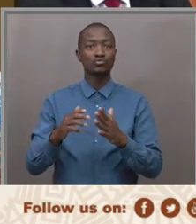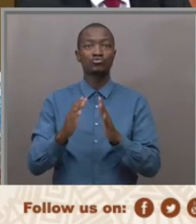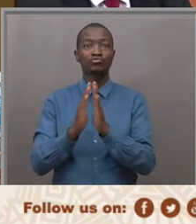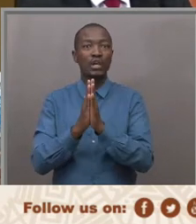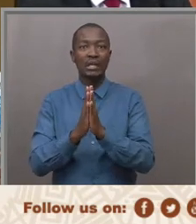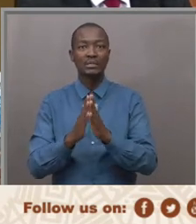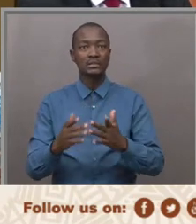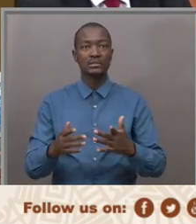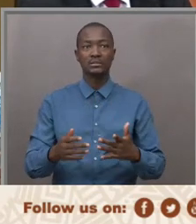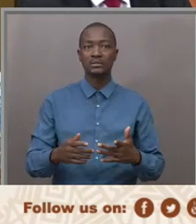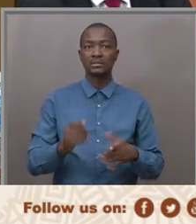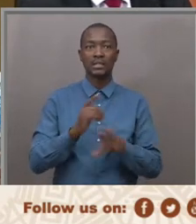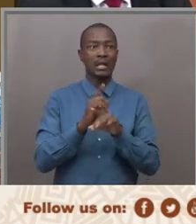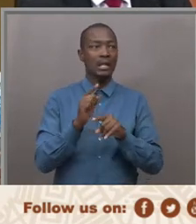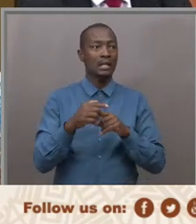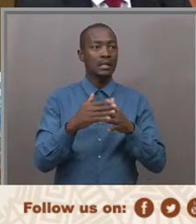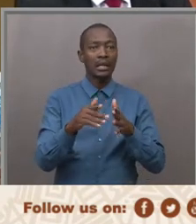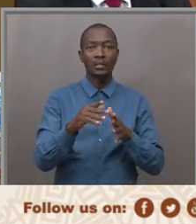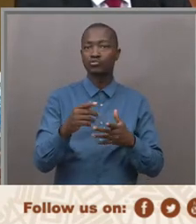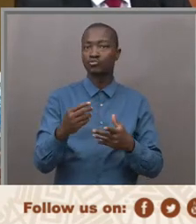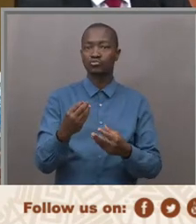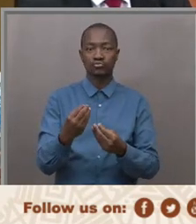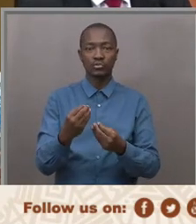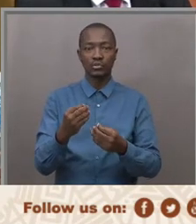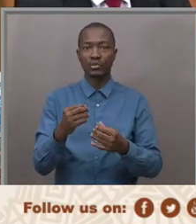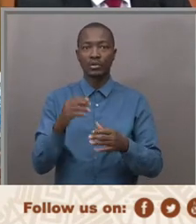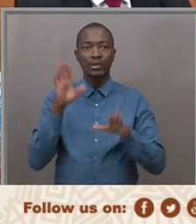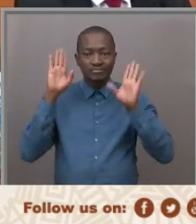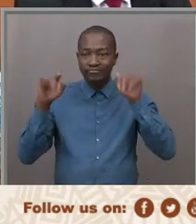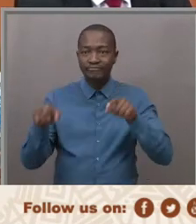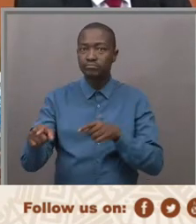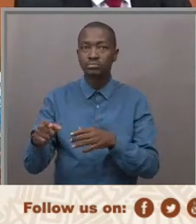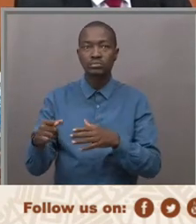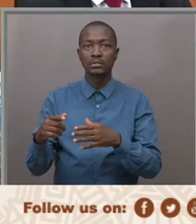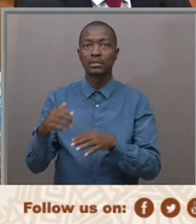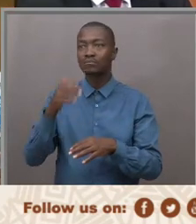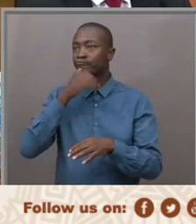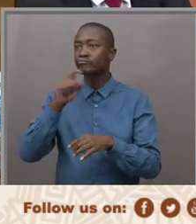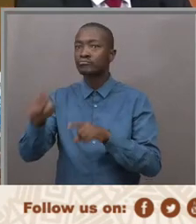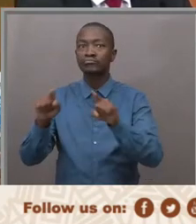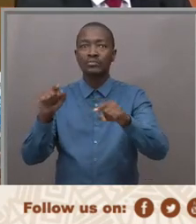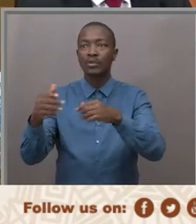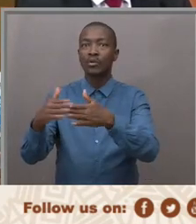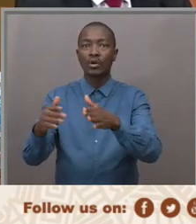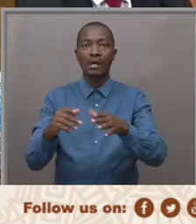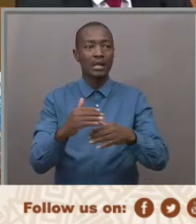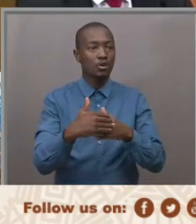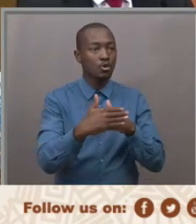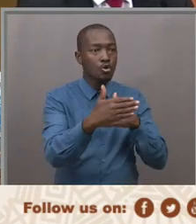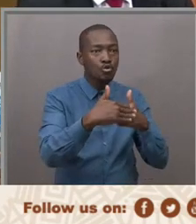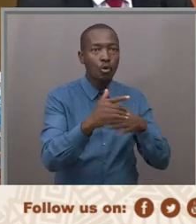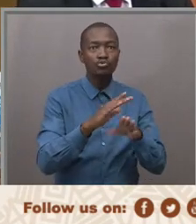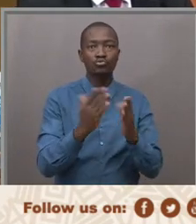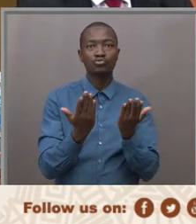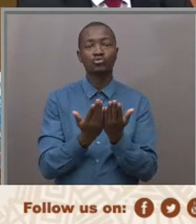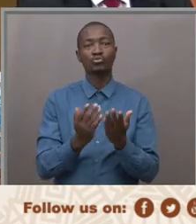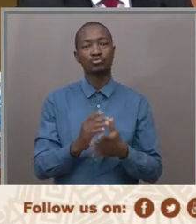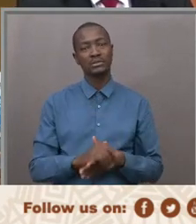to ECD centers, next to schools. There are shebeens being opened next to schools.